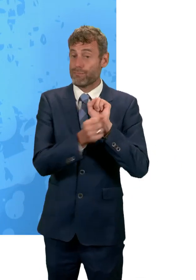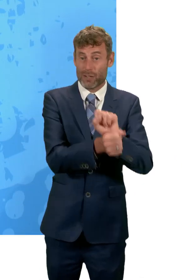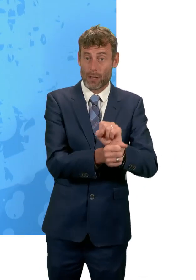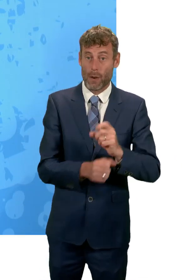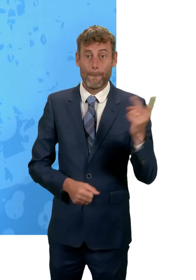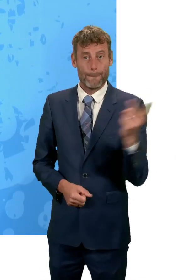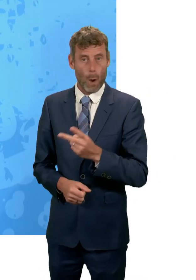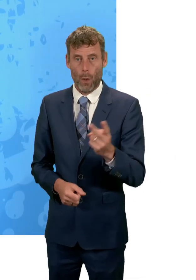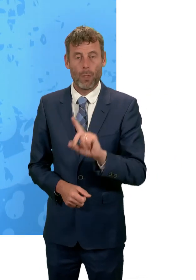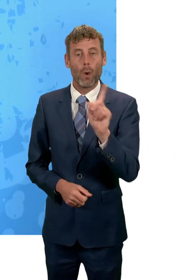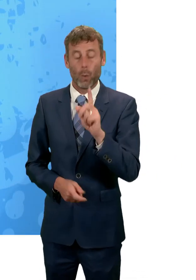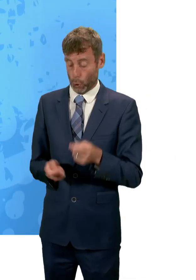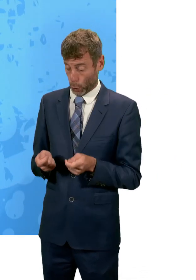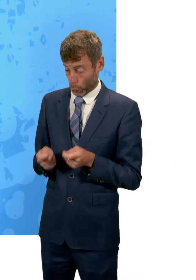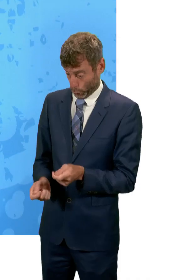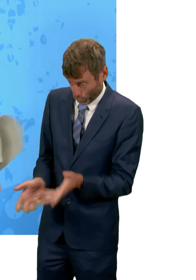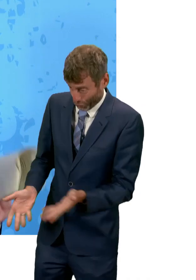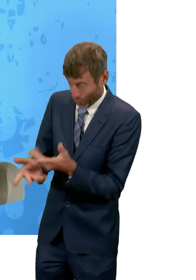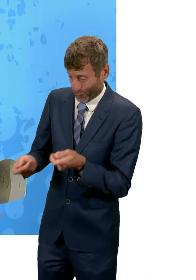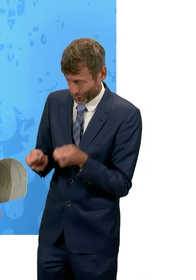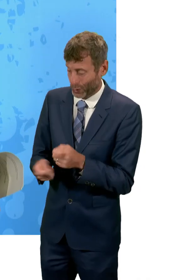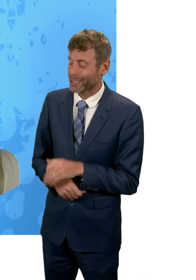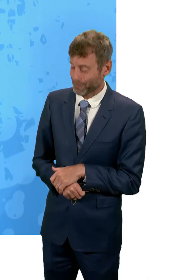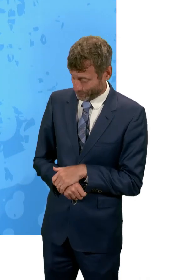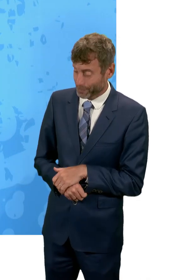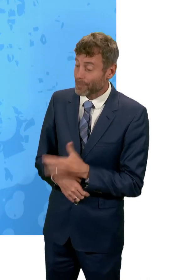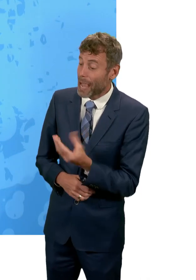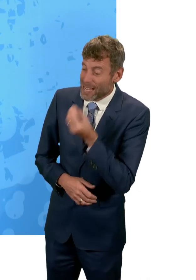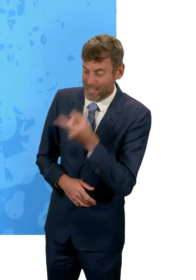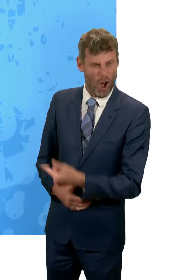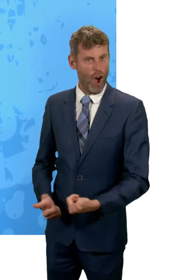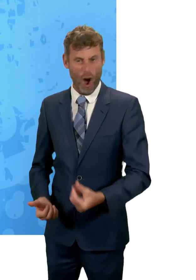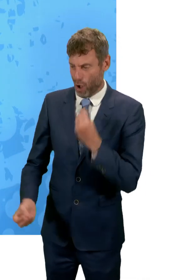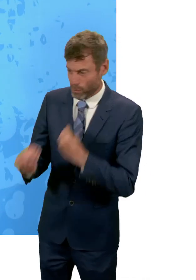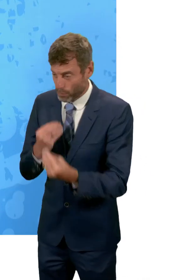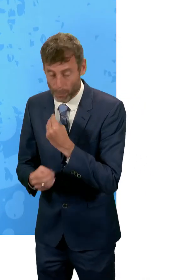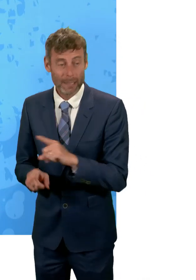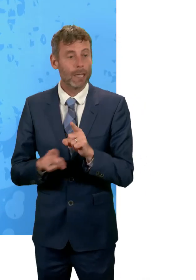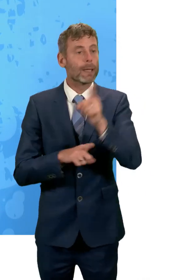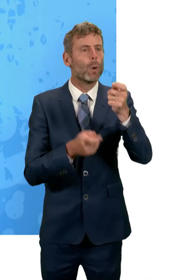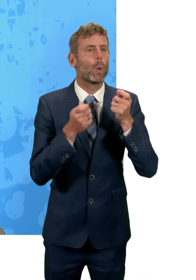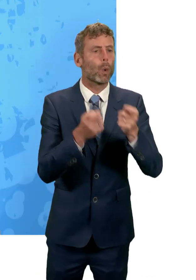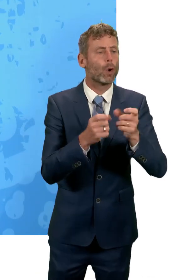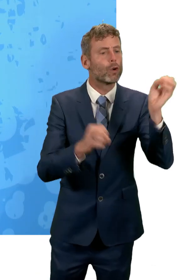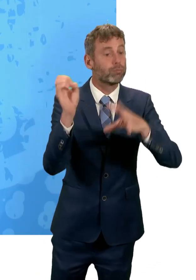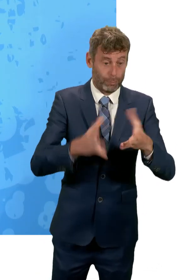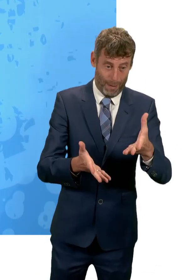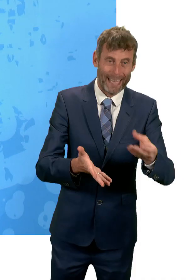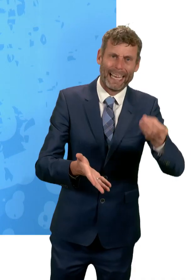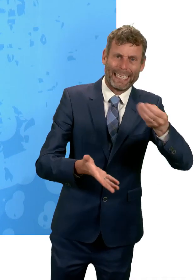not once. They've always eaten what they've made, because you're demystifying it and they've put that energy and effort and you're giving them the knowledge and the